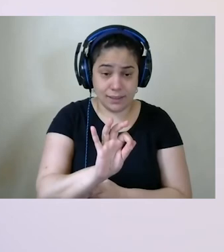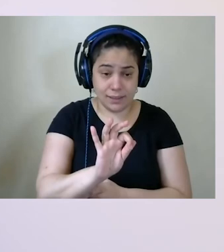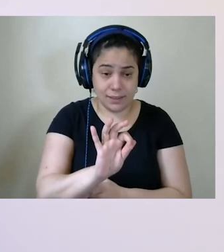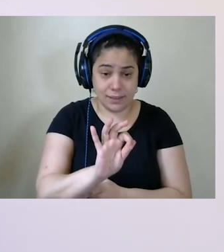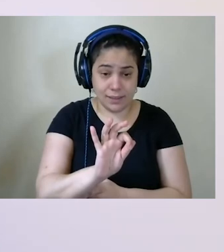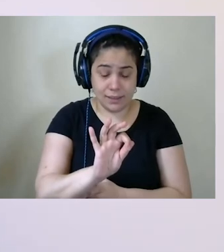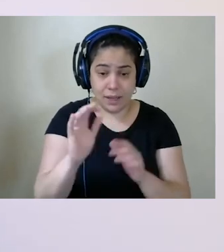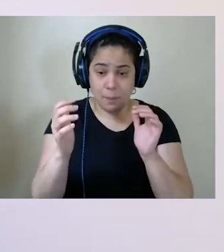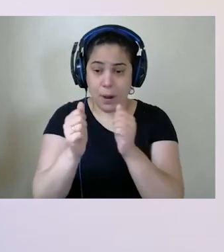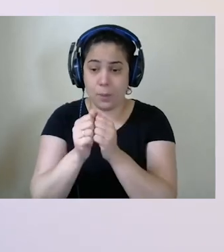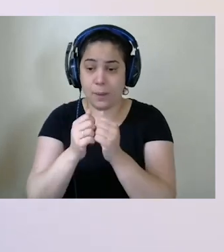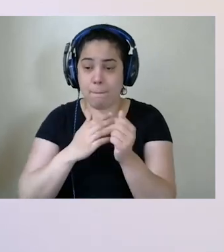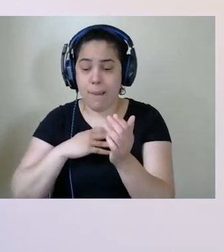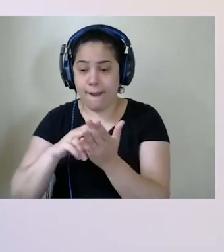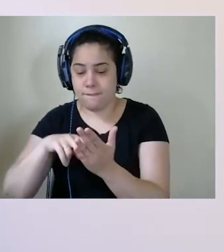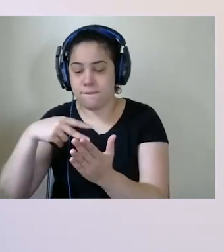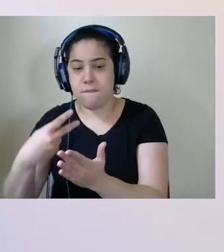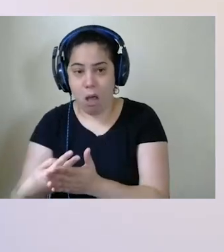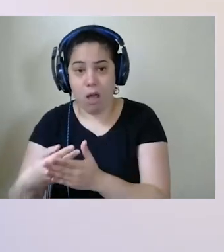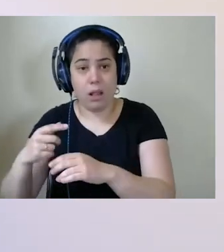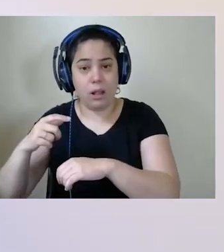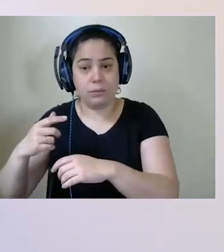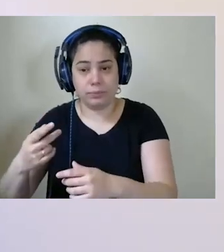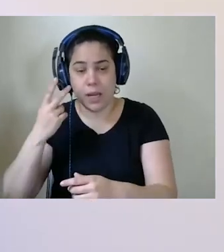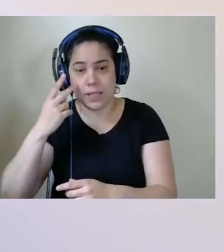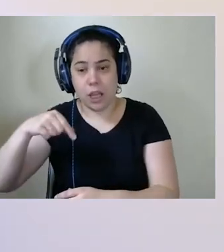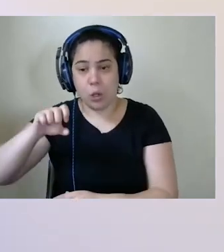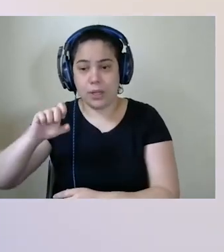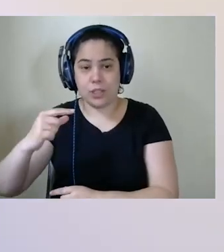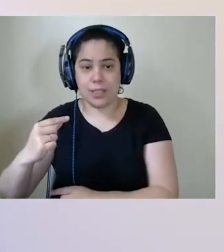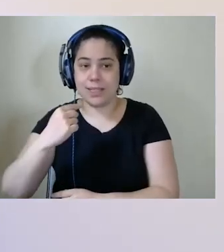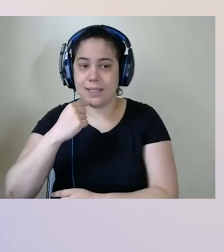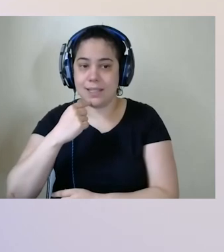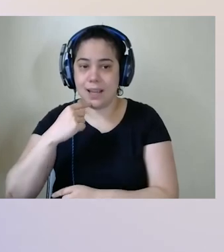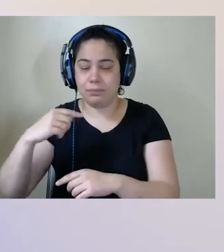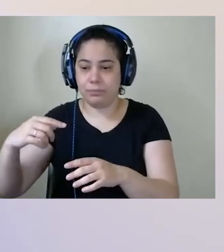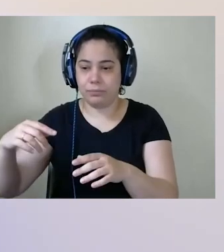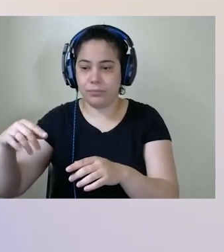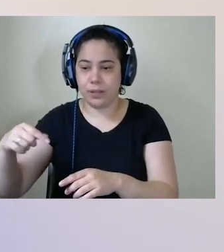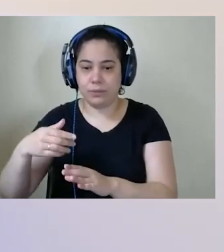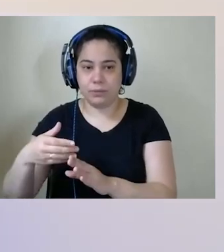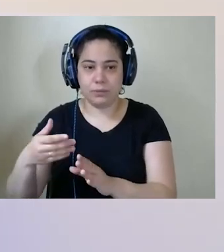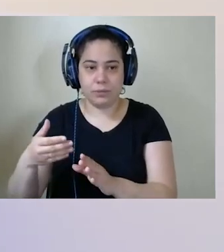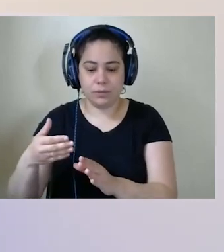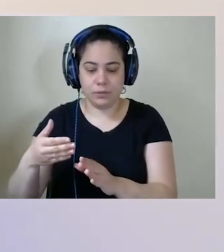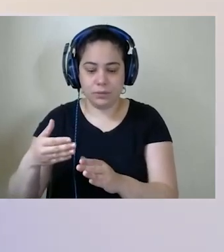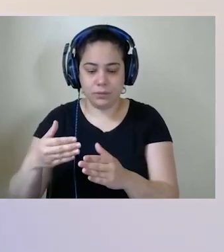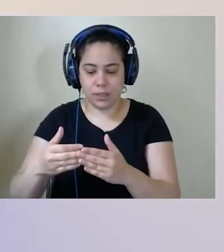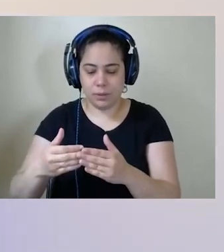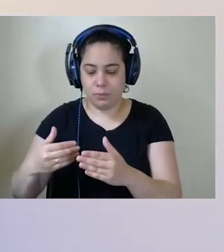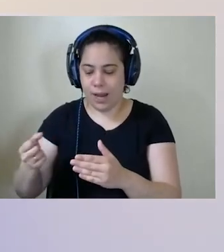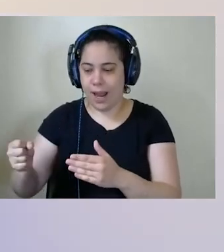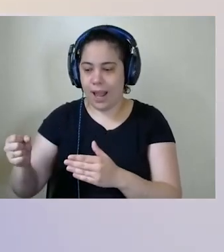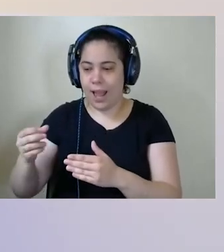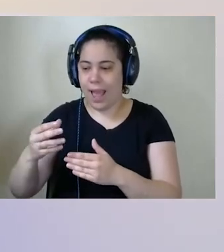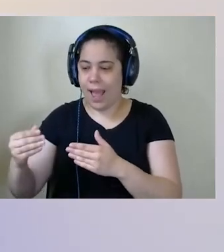was the most recent data we had. The QEGs that I was taking were pre and post silent